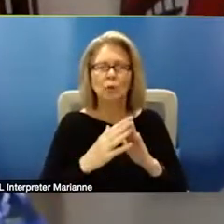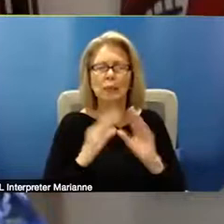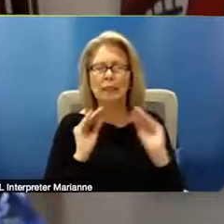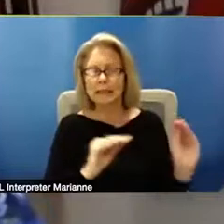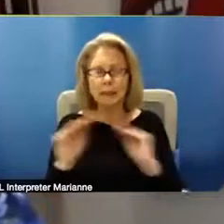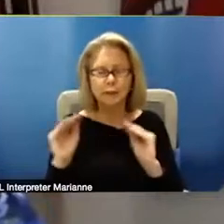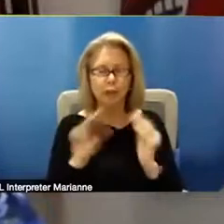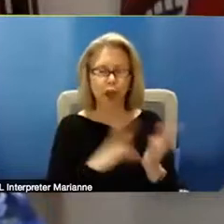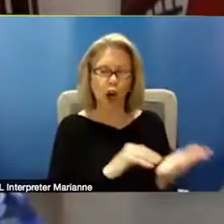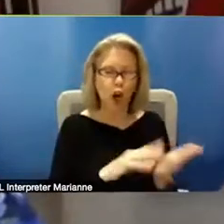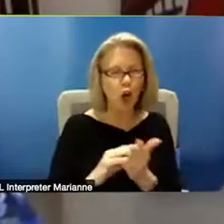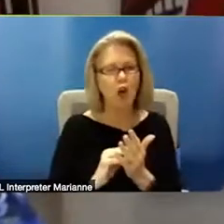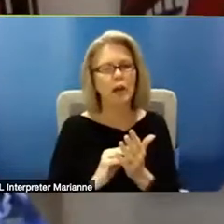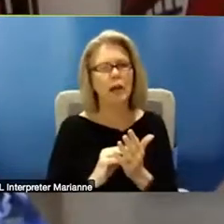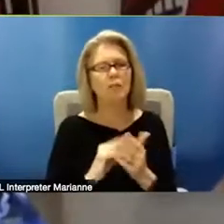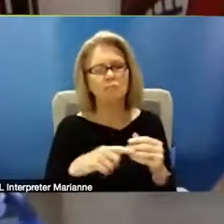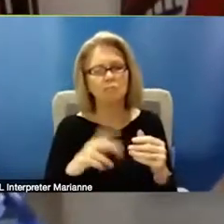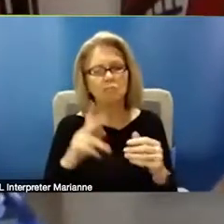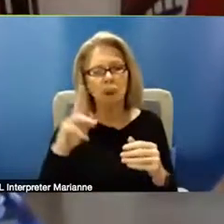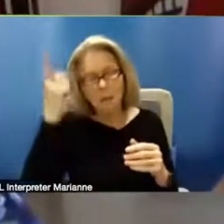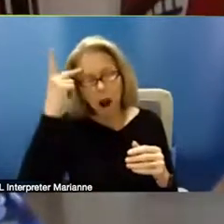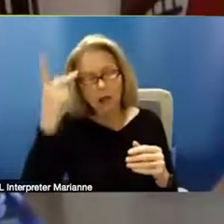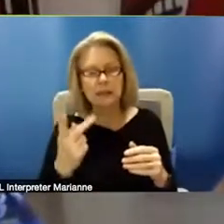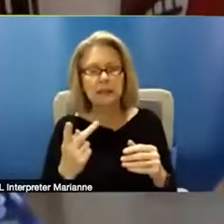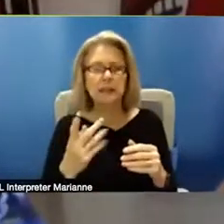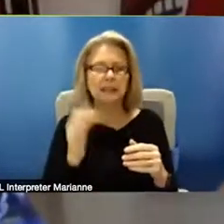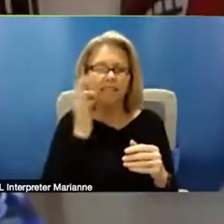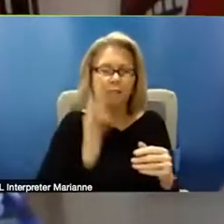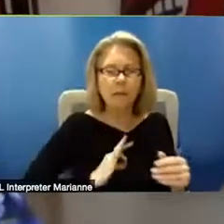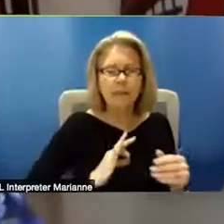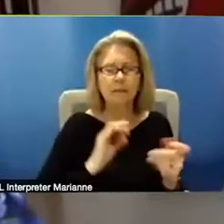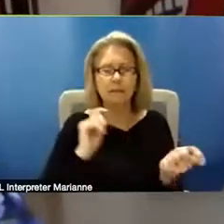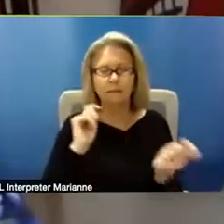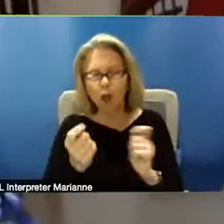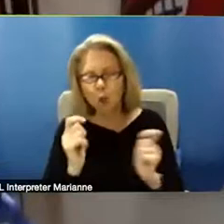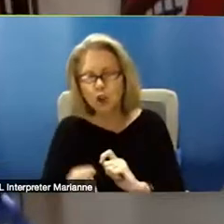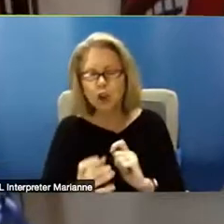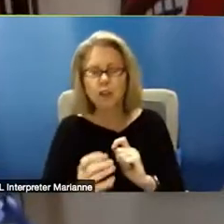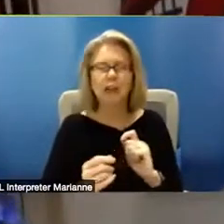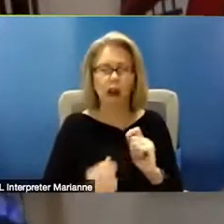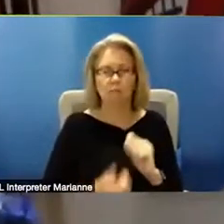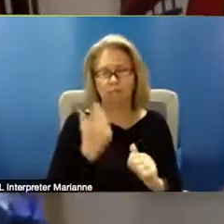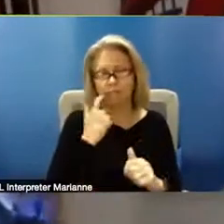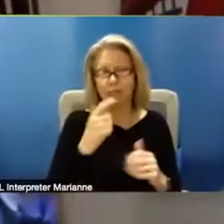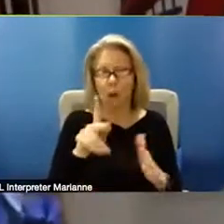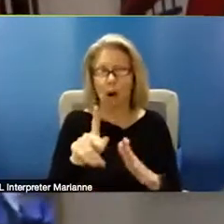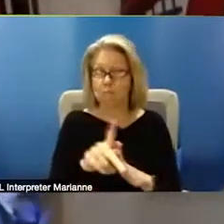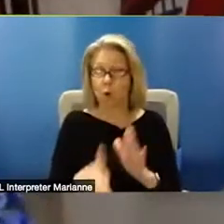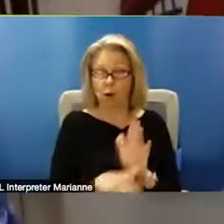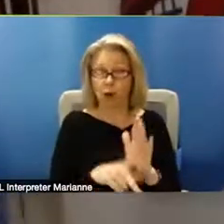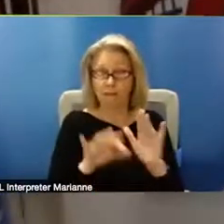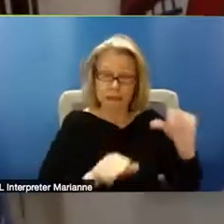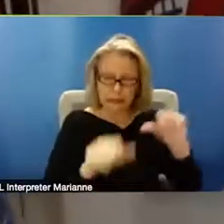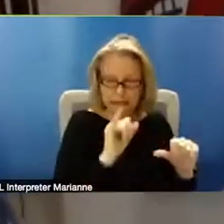community teaching and learning, on biopolitics, surveillance, feminist revolutions, and most recently,